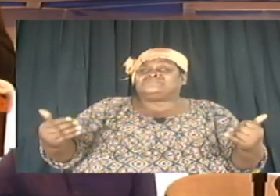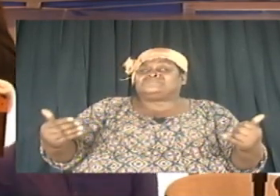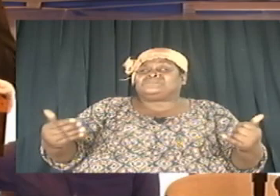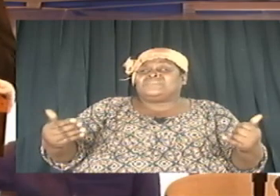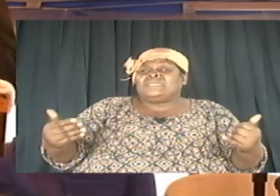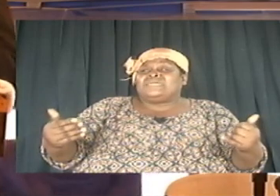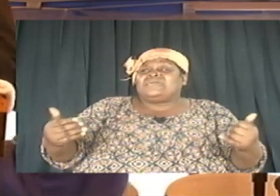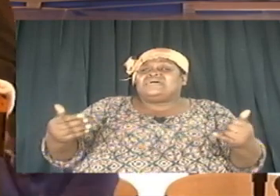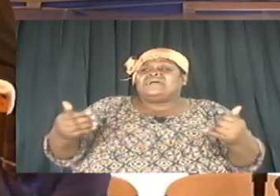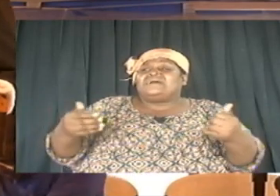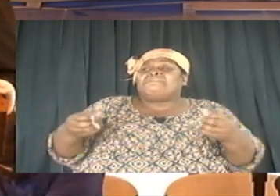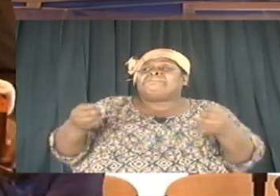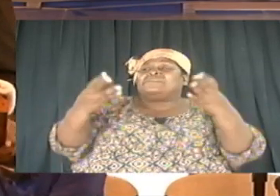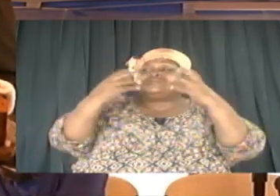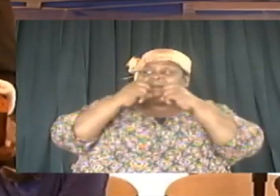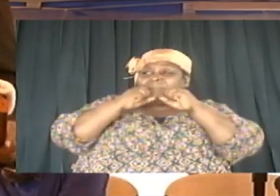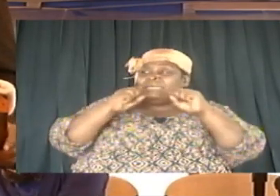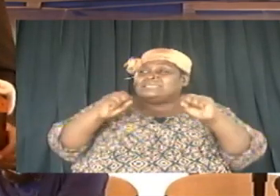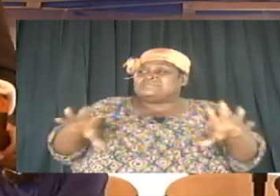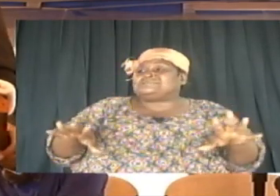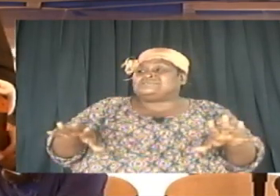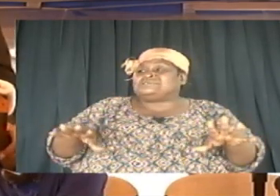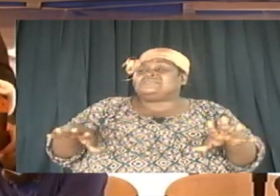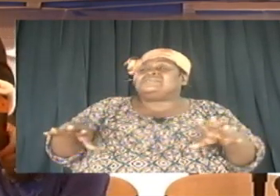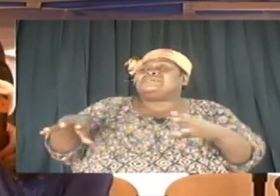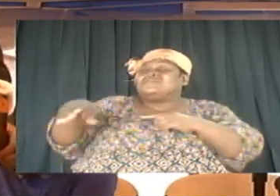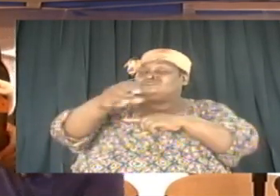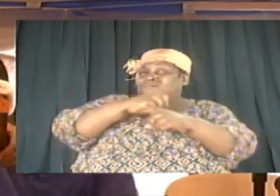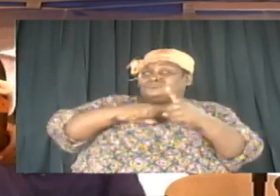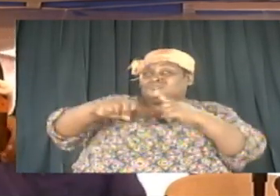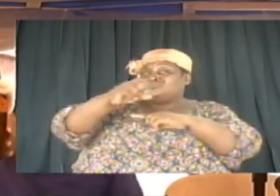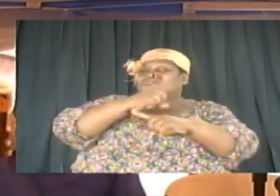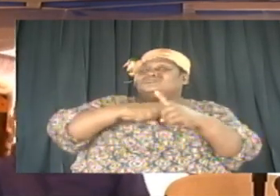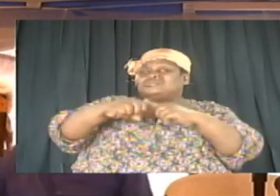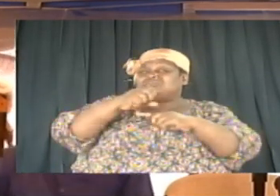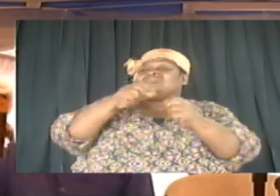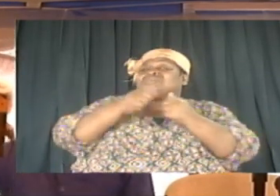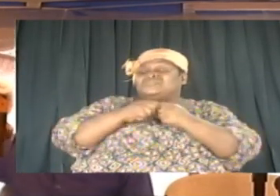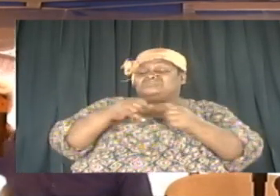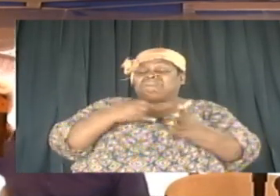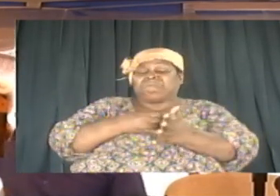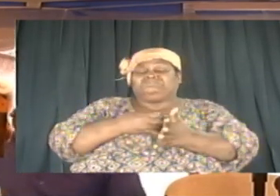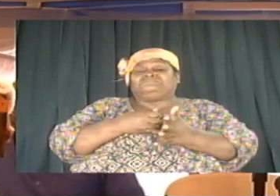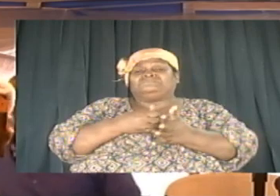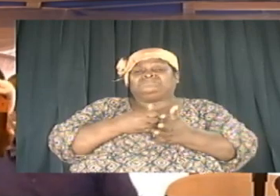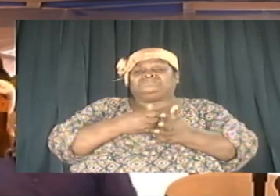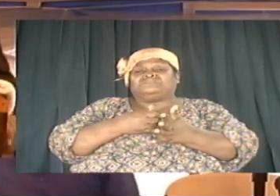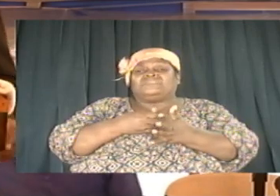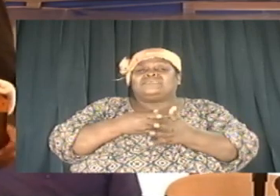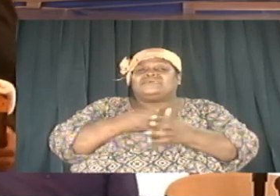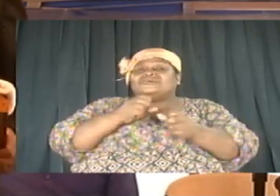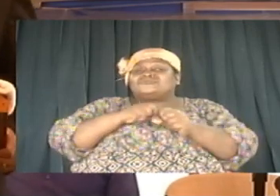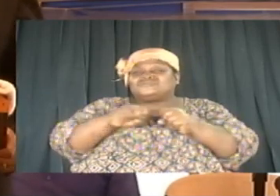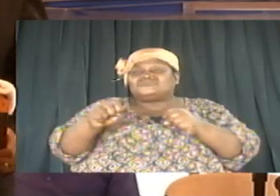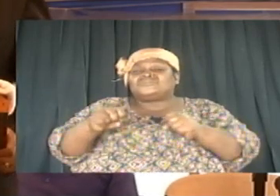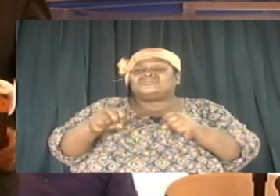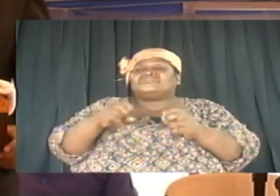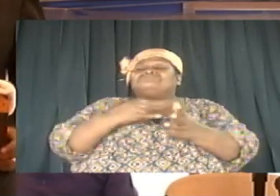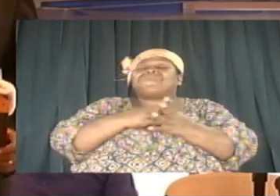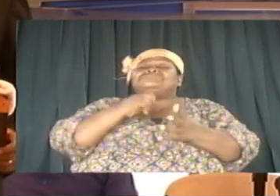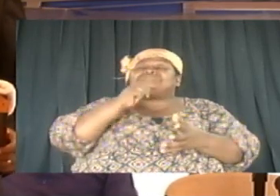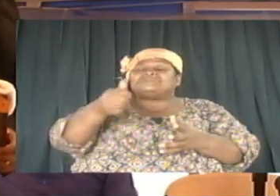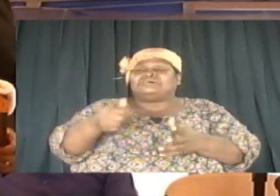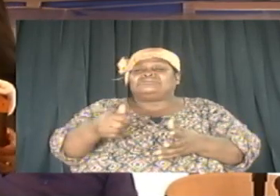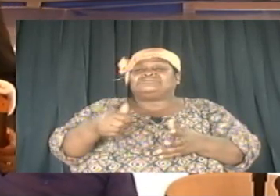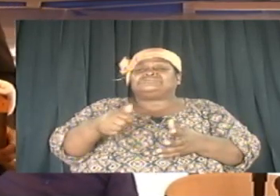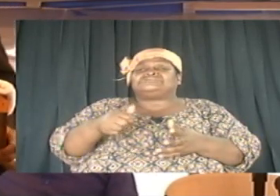tremendous blessings associated with it. And so it is not